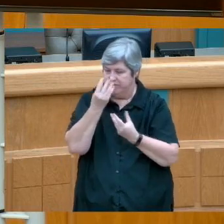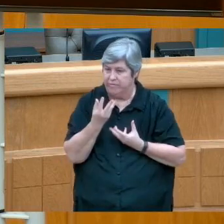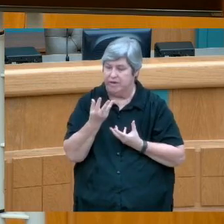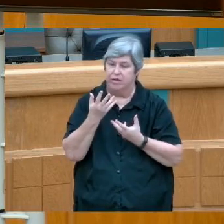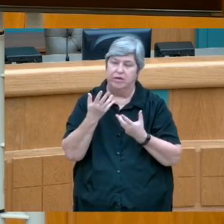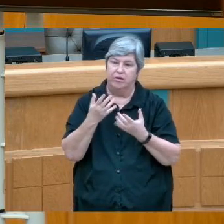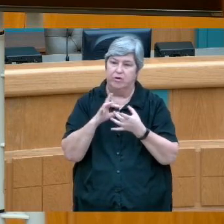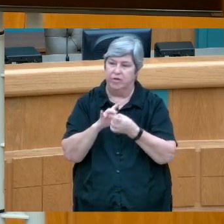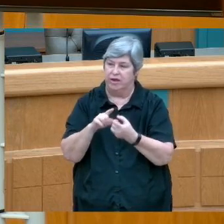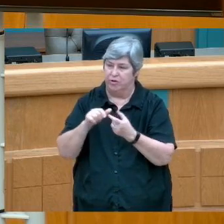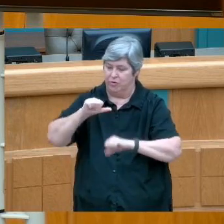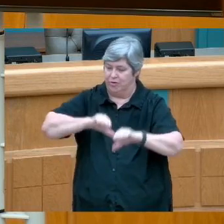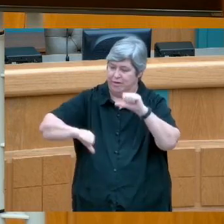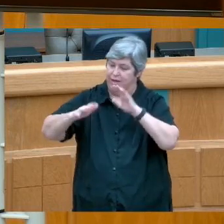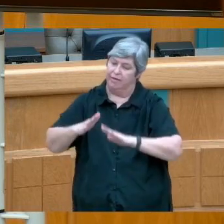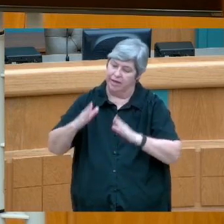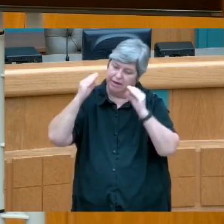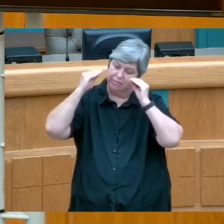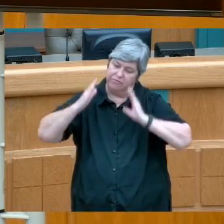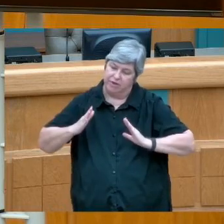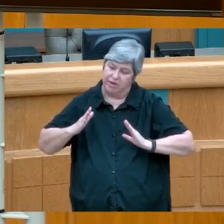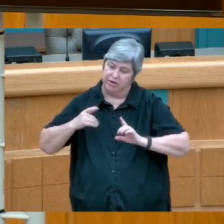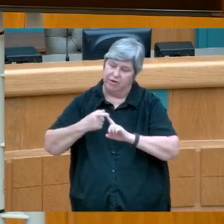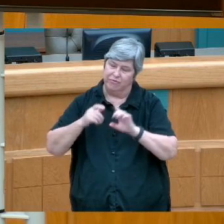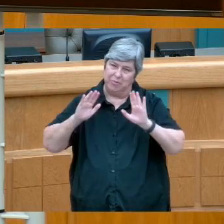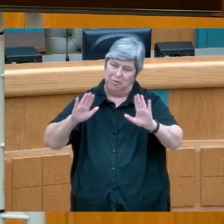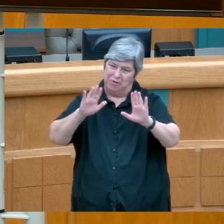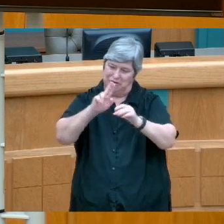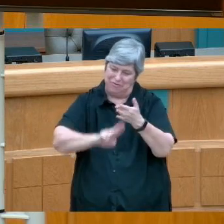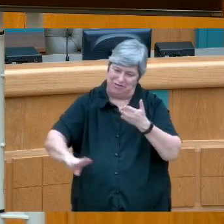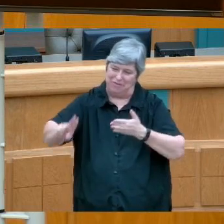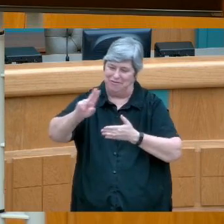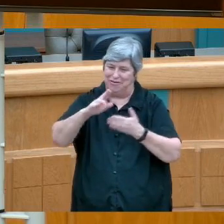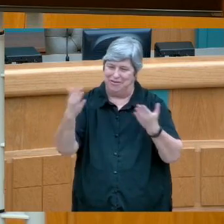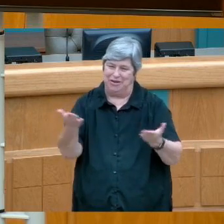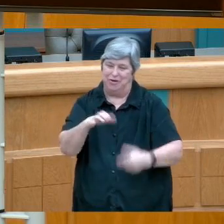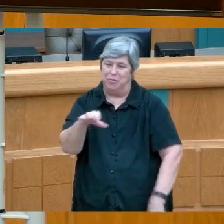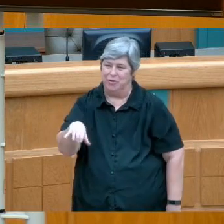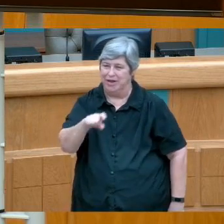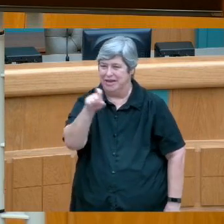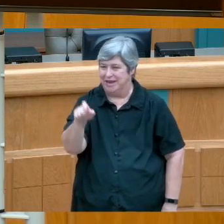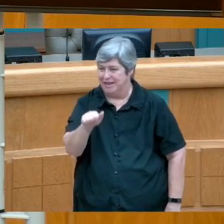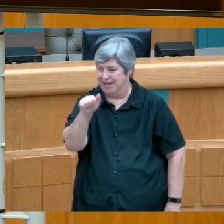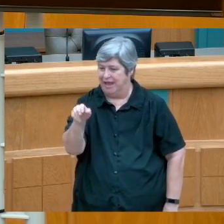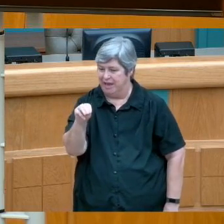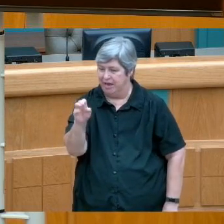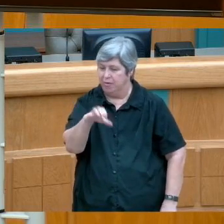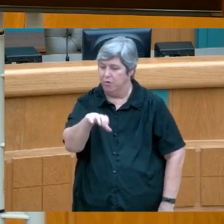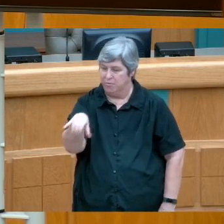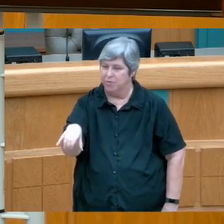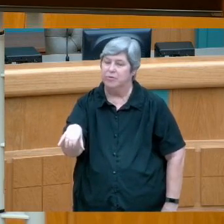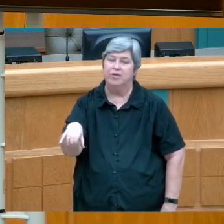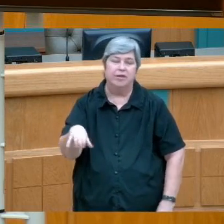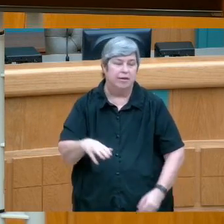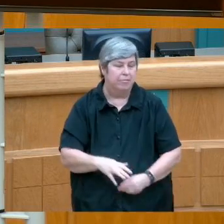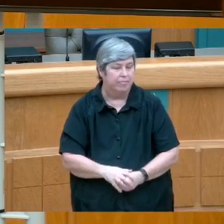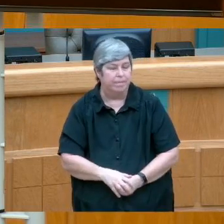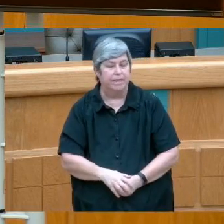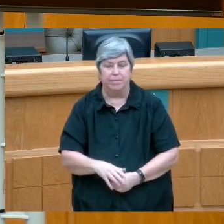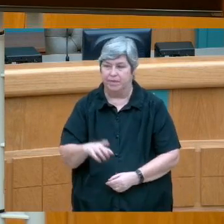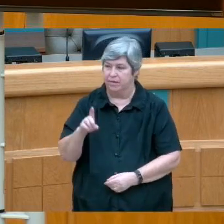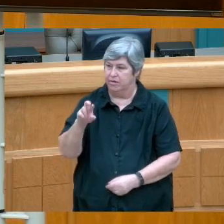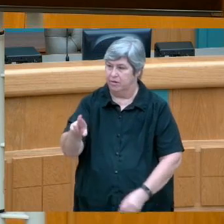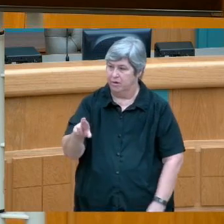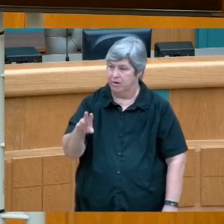our scientists, professors, from our great university here in Corpus Christi, Texas A&M University, Corpus Christi. And